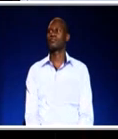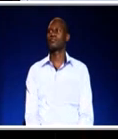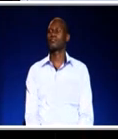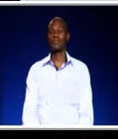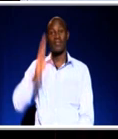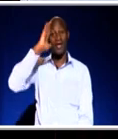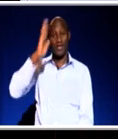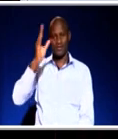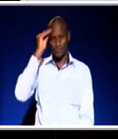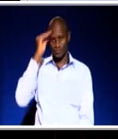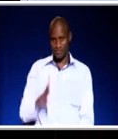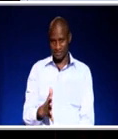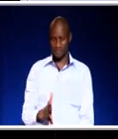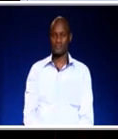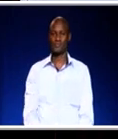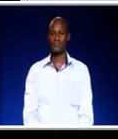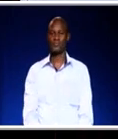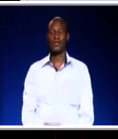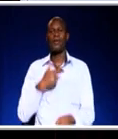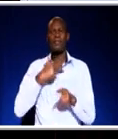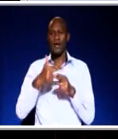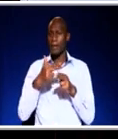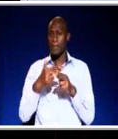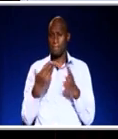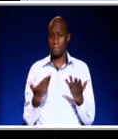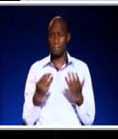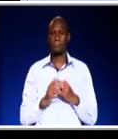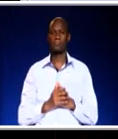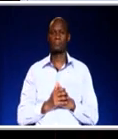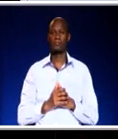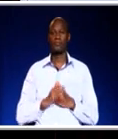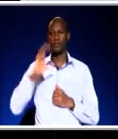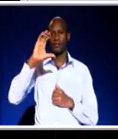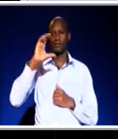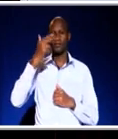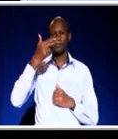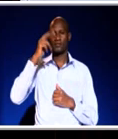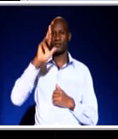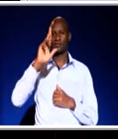Hello students, my name is Christine Babu,